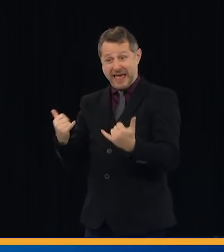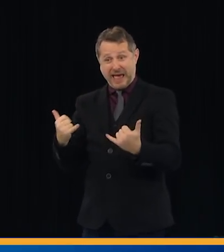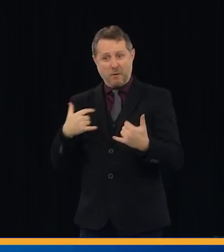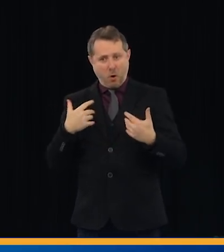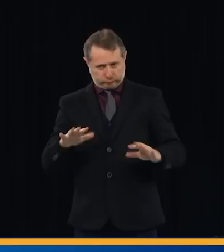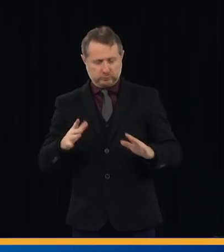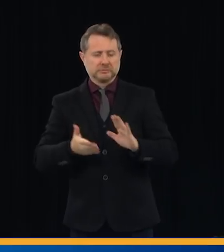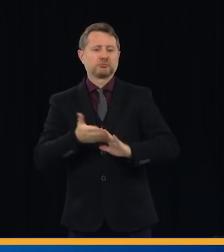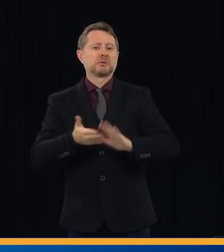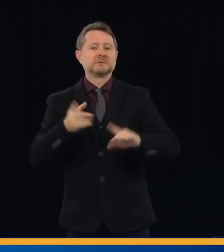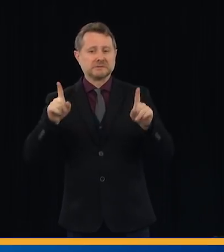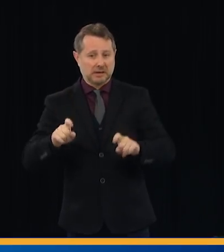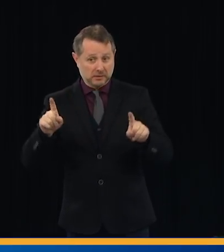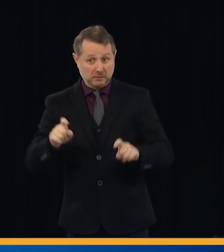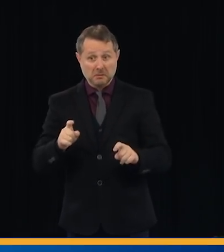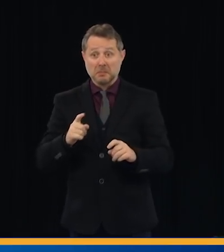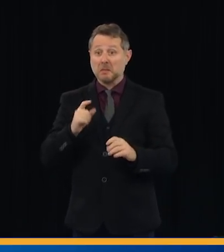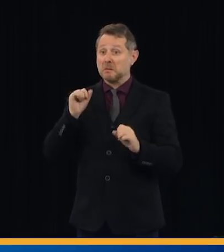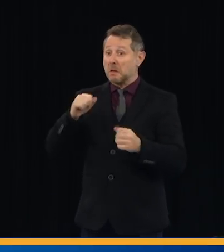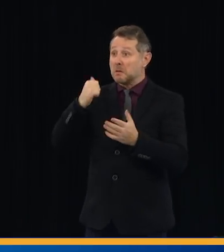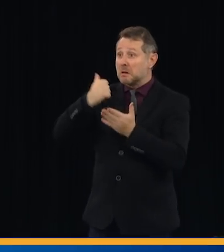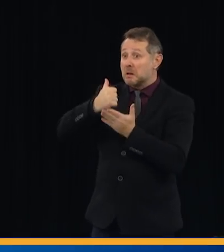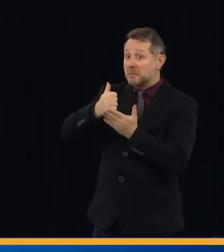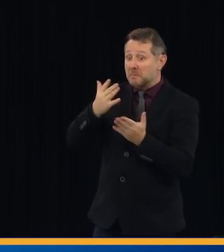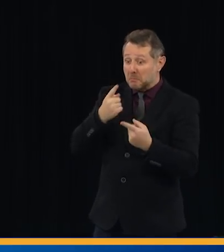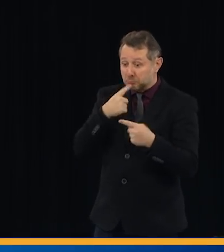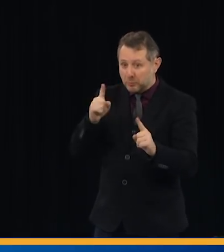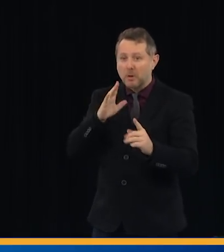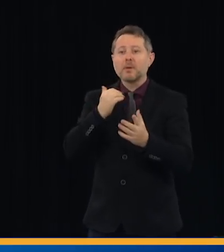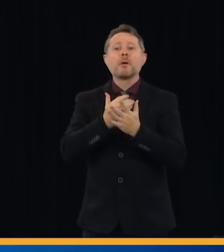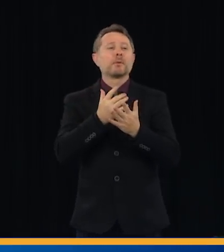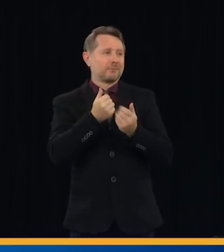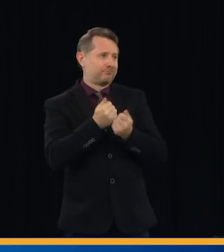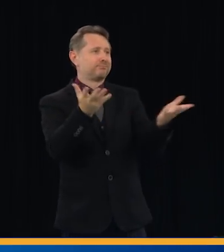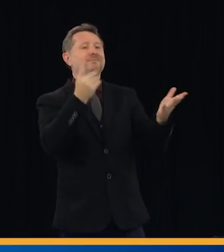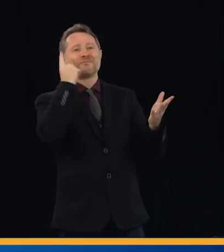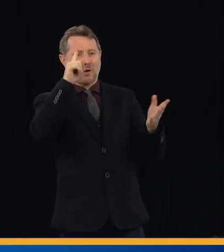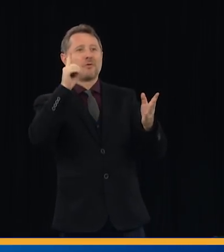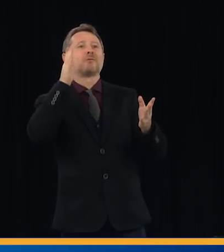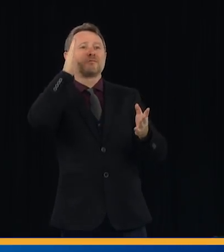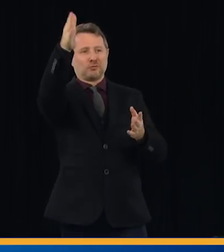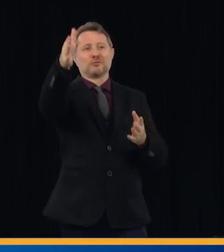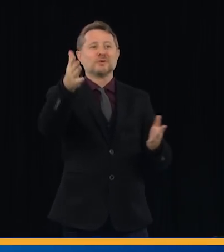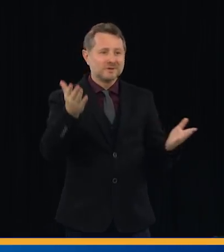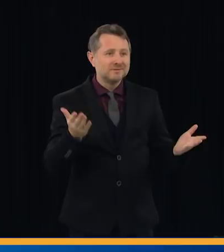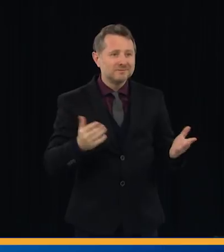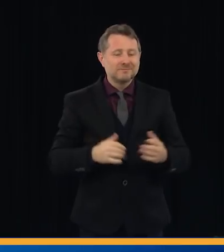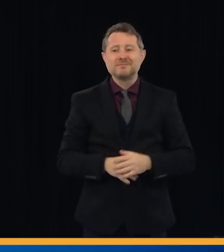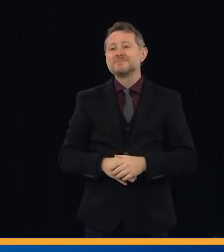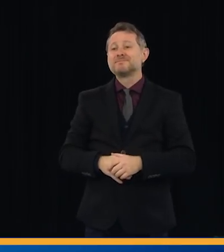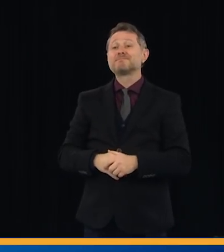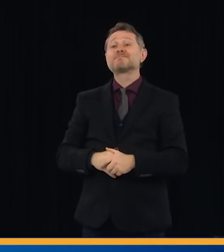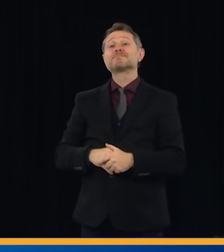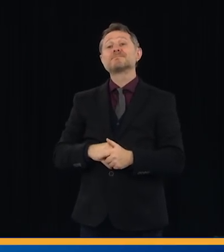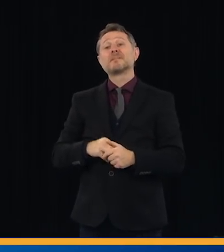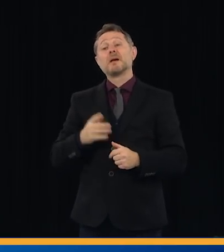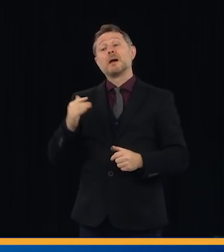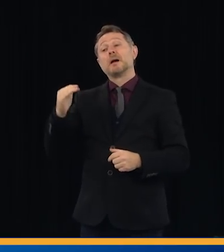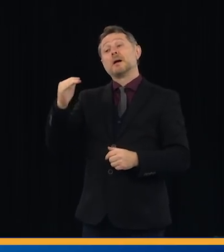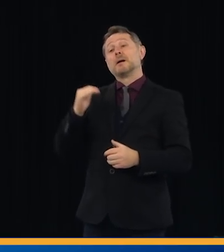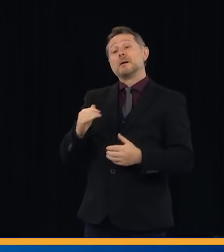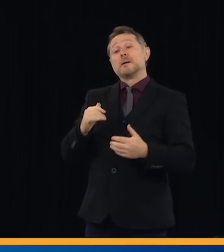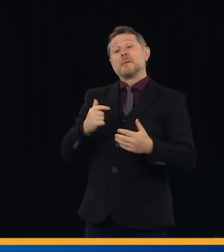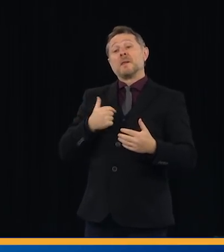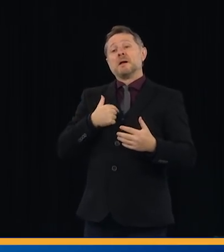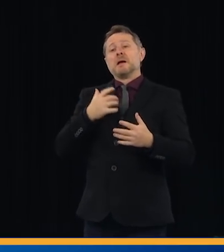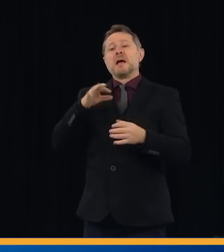be a big breakthrough if that happens. On the theory of risk reward, we're supposed to have a presidential primary election